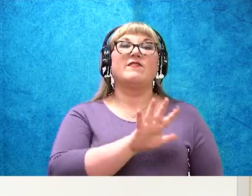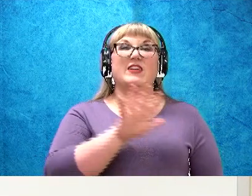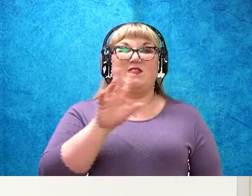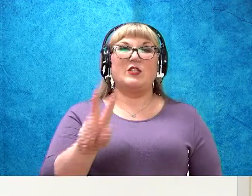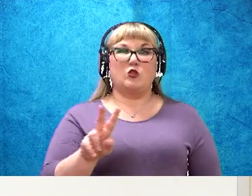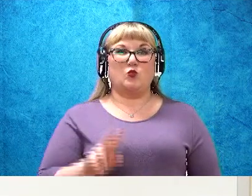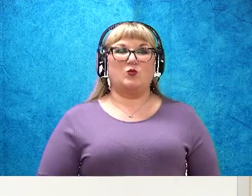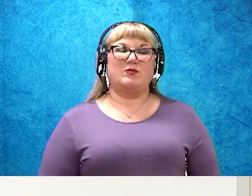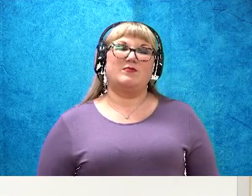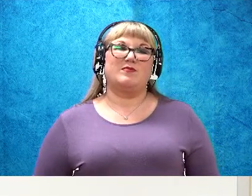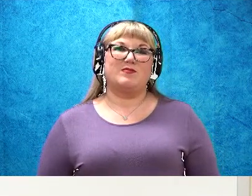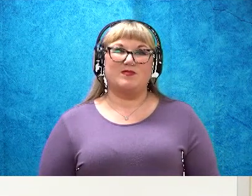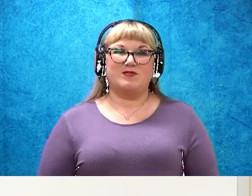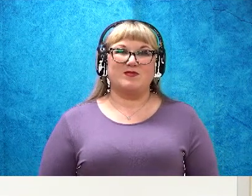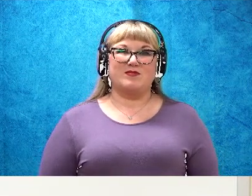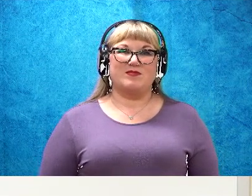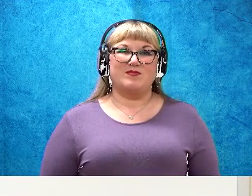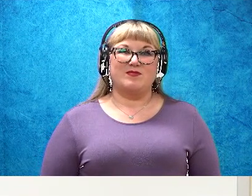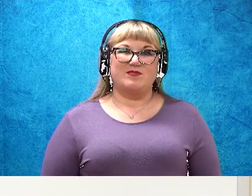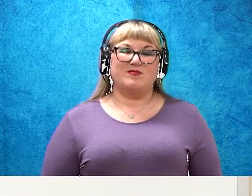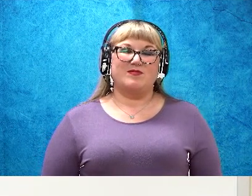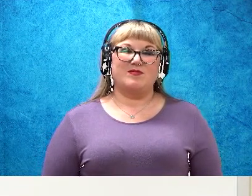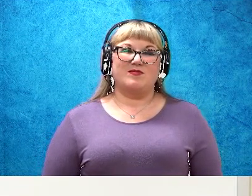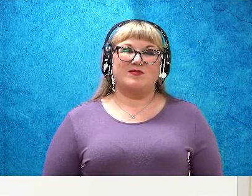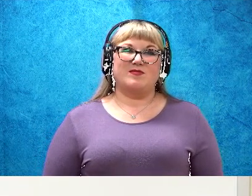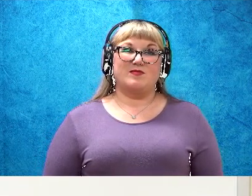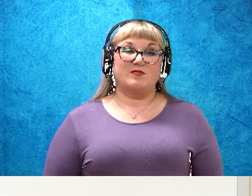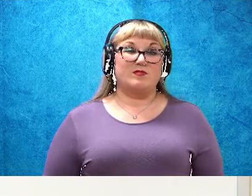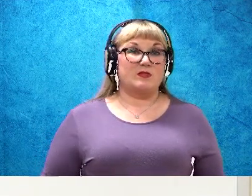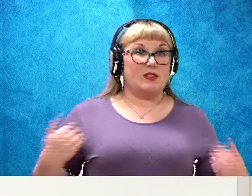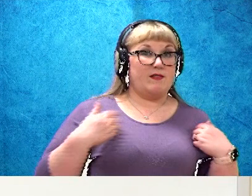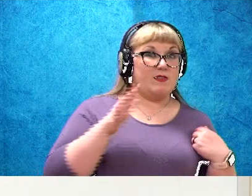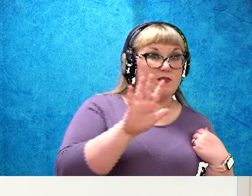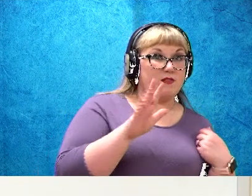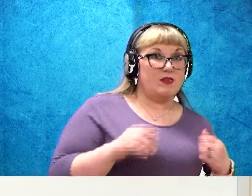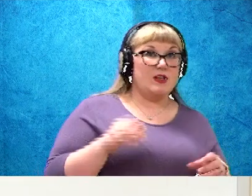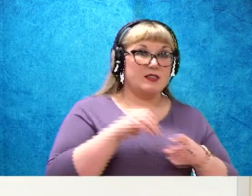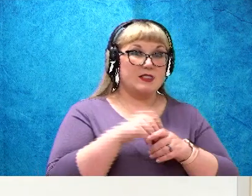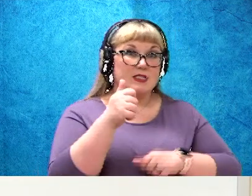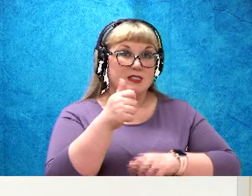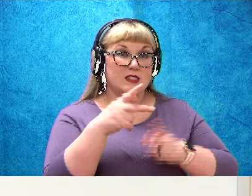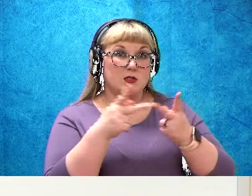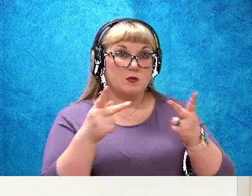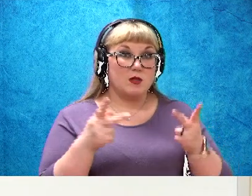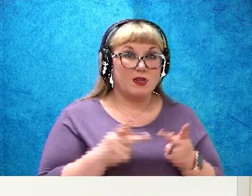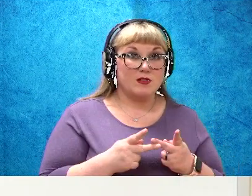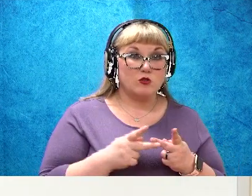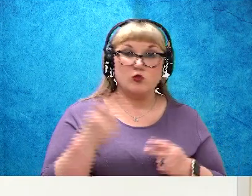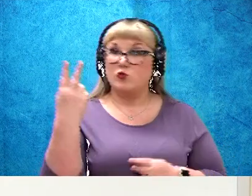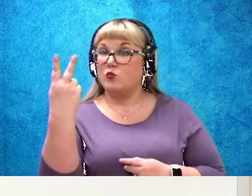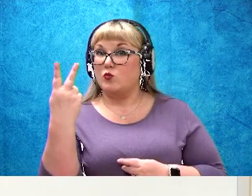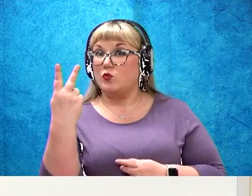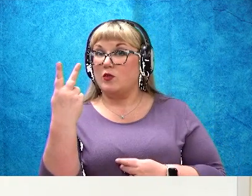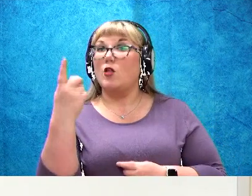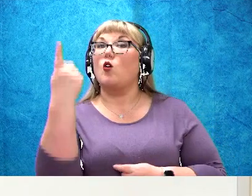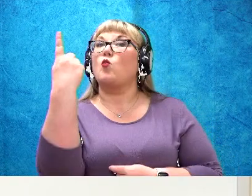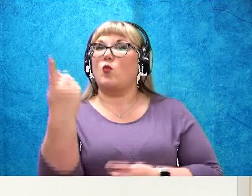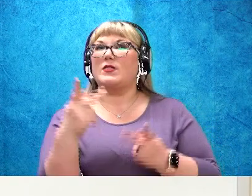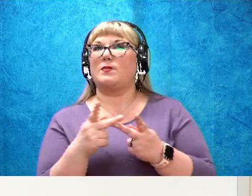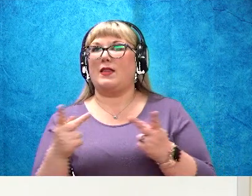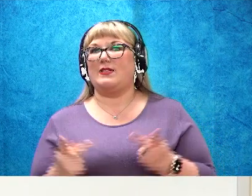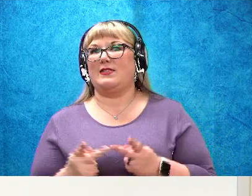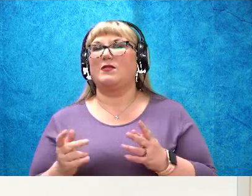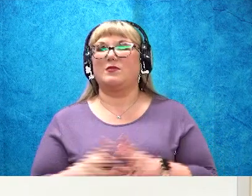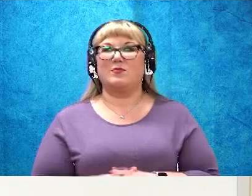make 52. I have a 5 in the tens place and a 2 in the ones